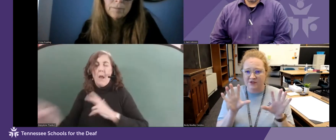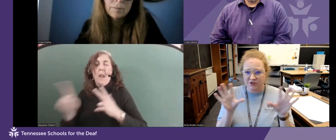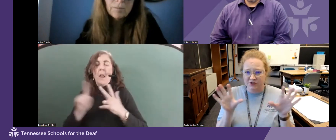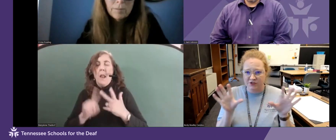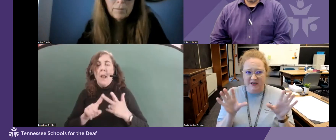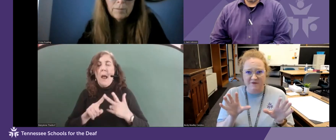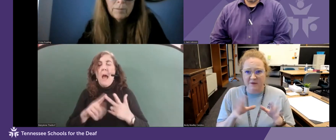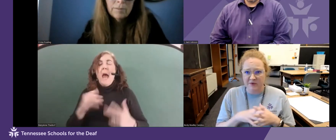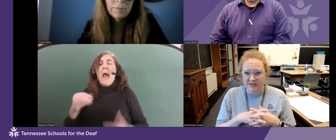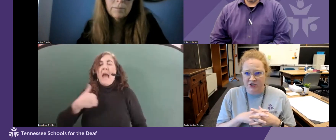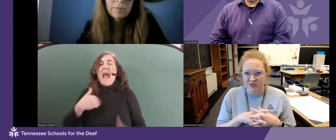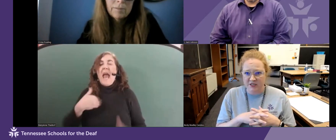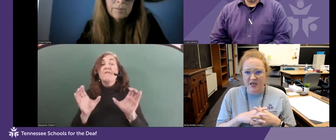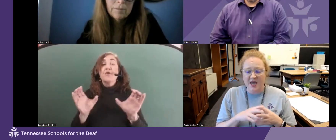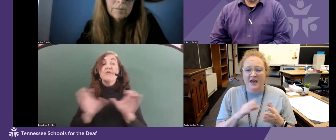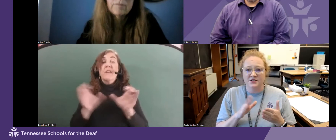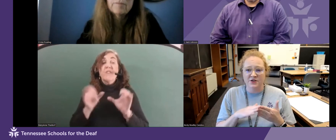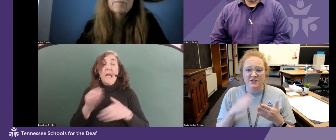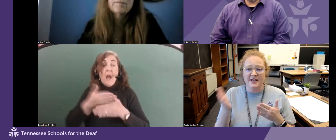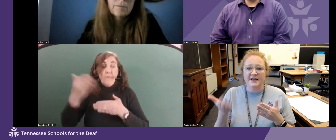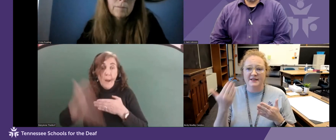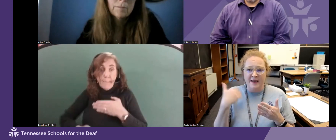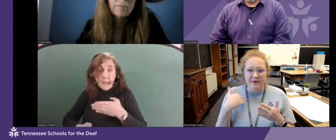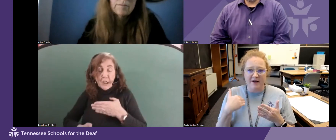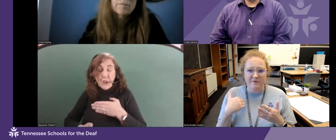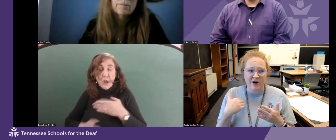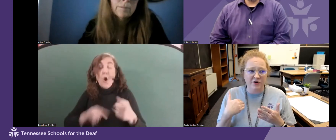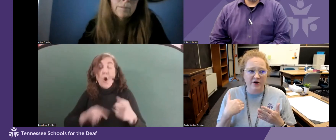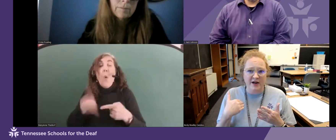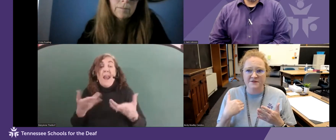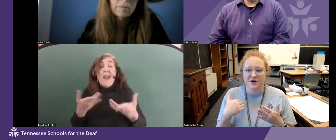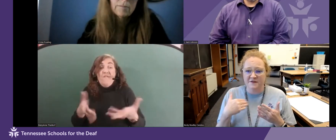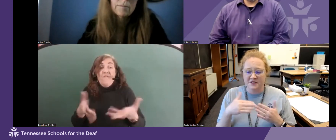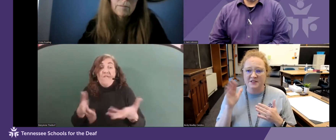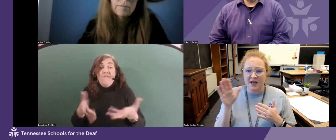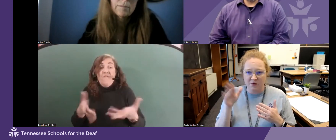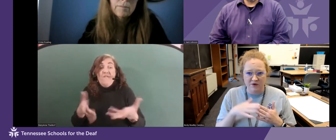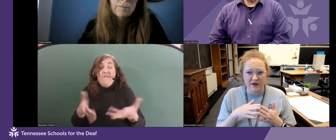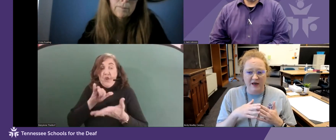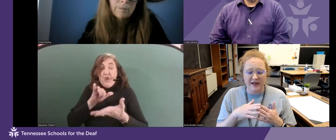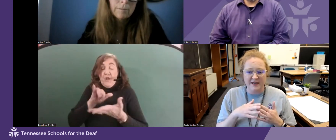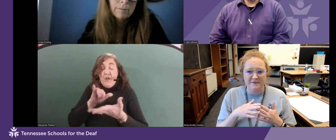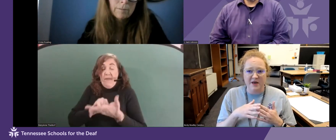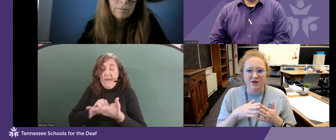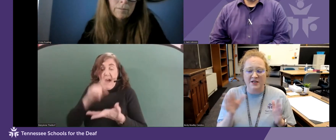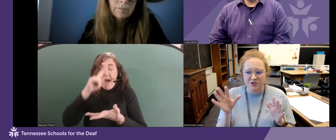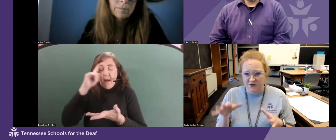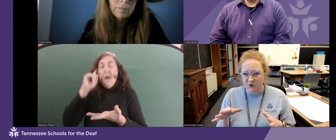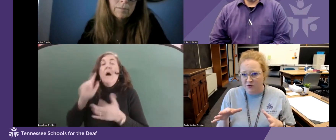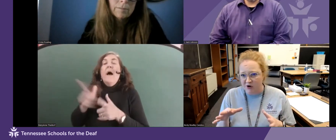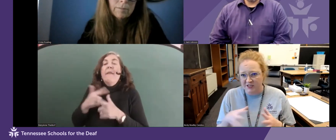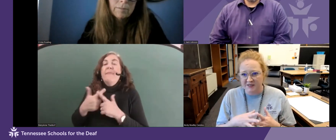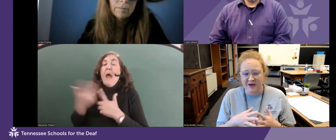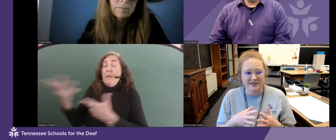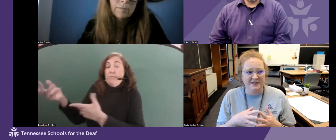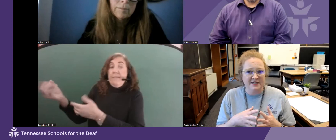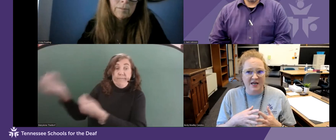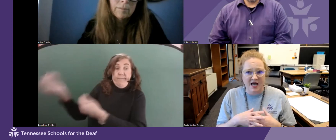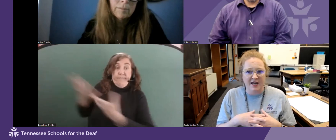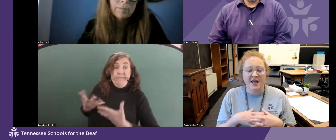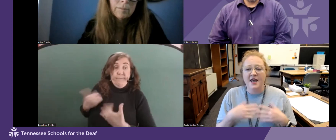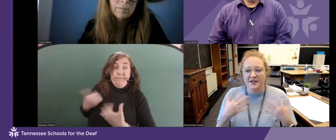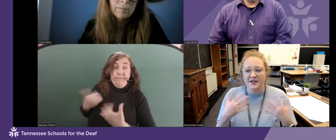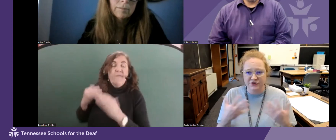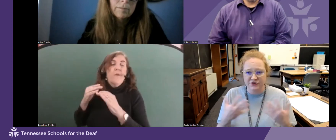have certificate of completion. As soon as I get that back from our creative services, I will email each of you who participated